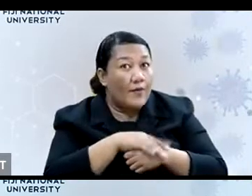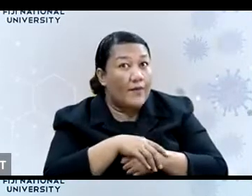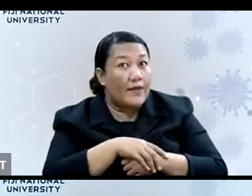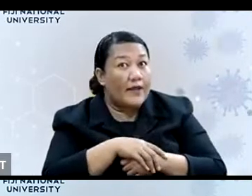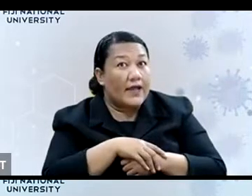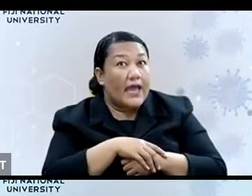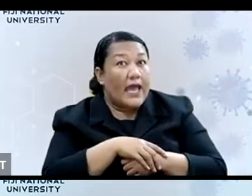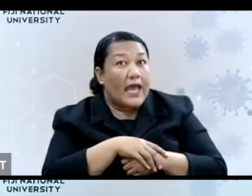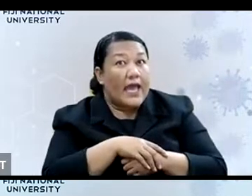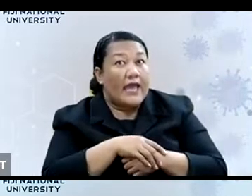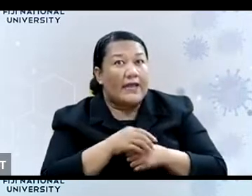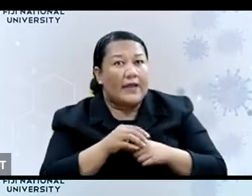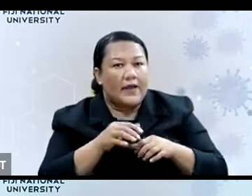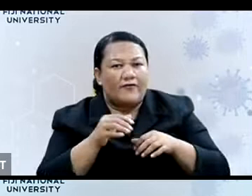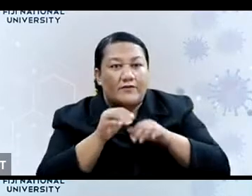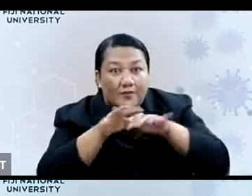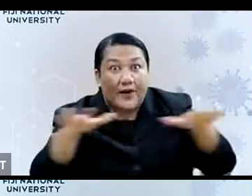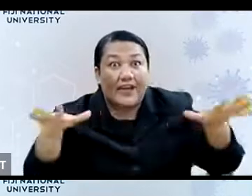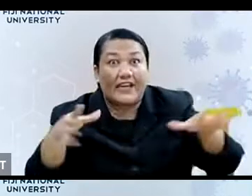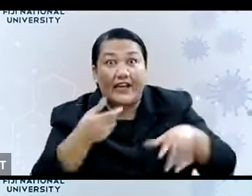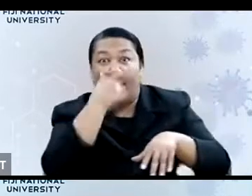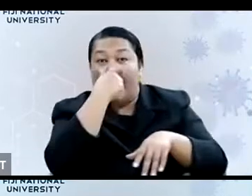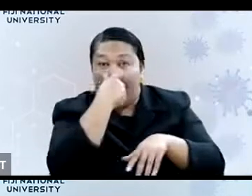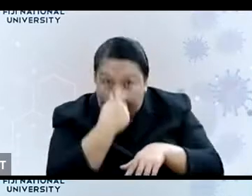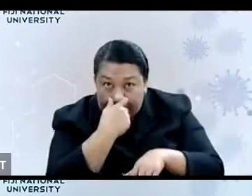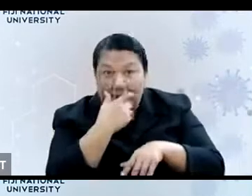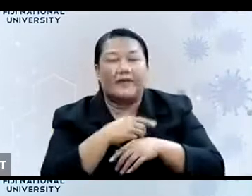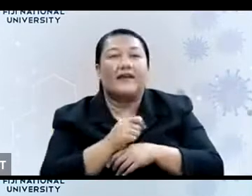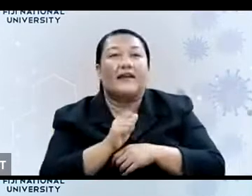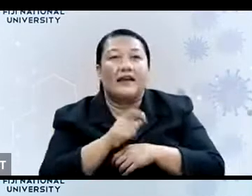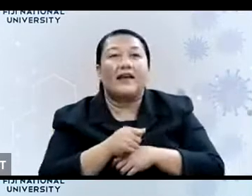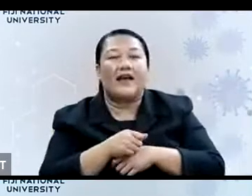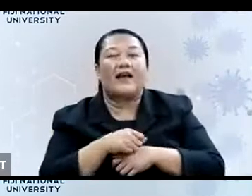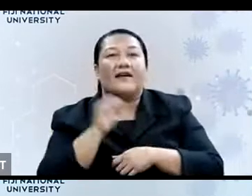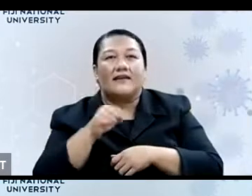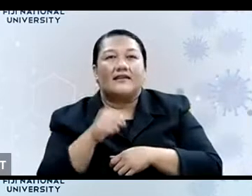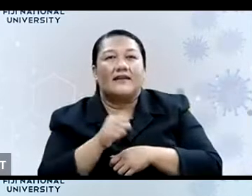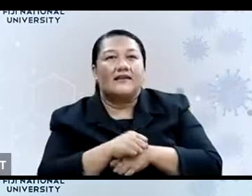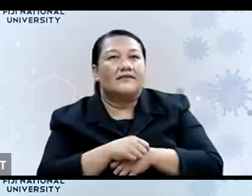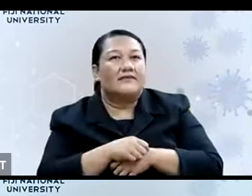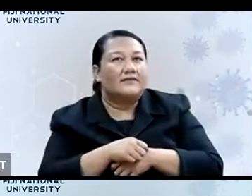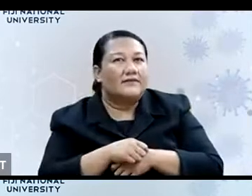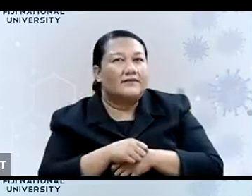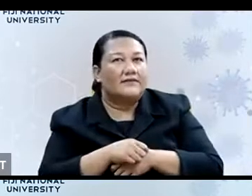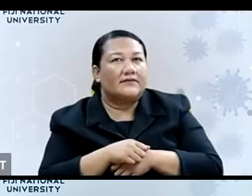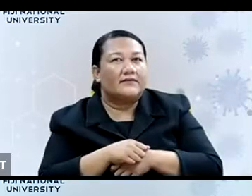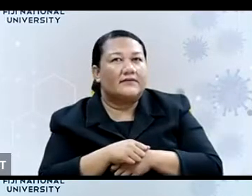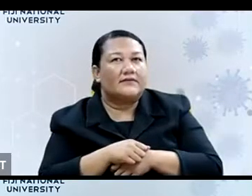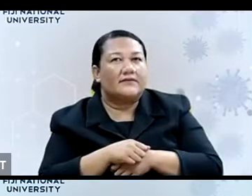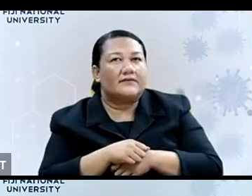spreading influenza and other respiratory viruses. And that does not seem to be the case for this